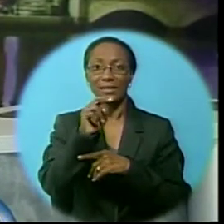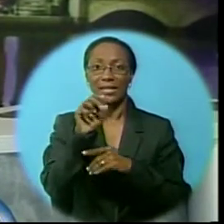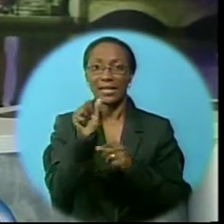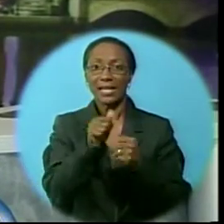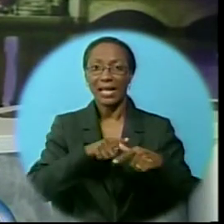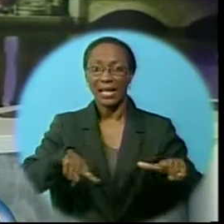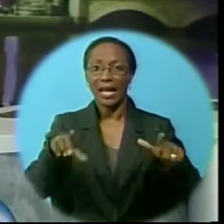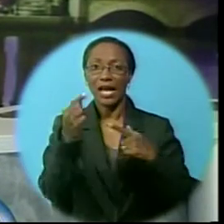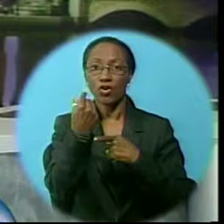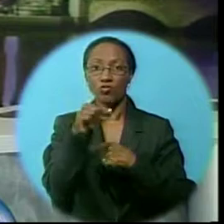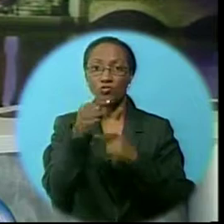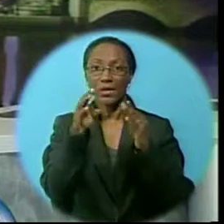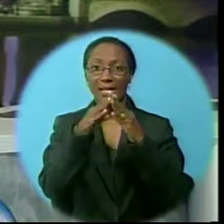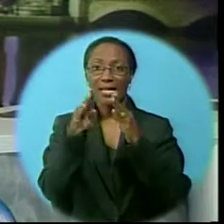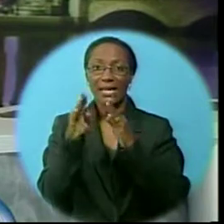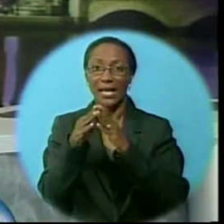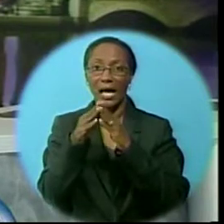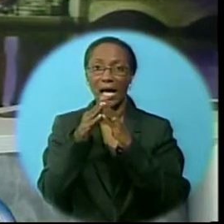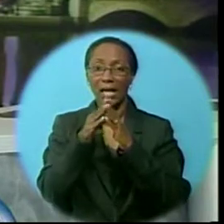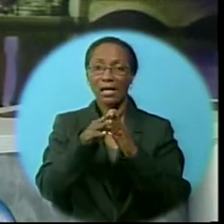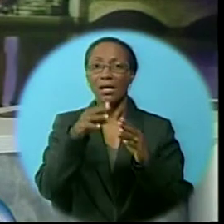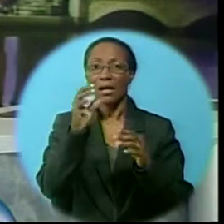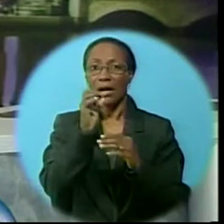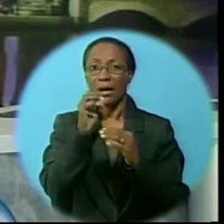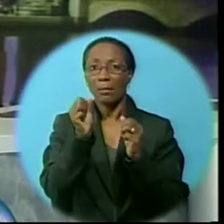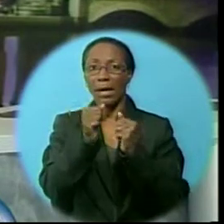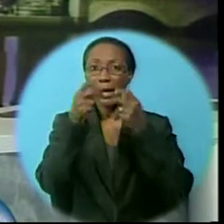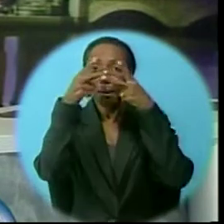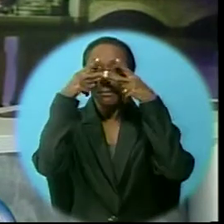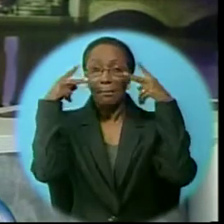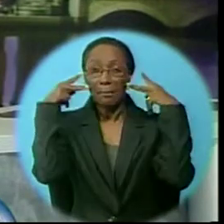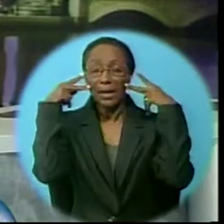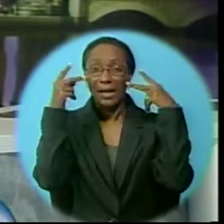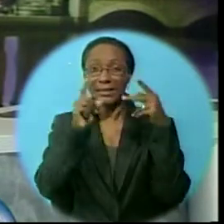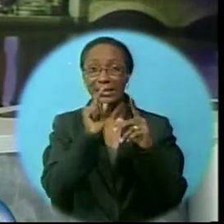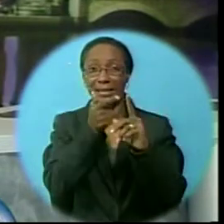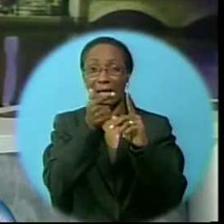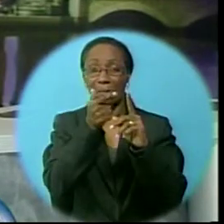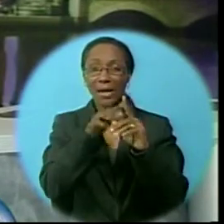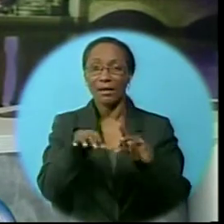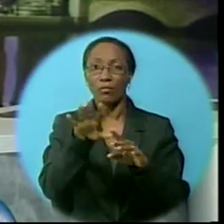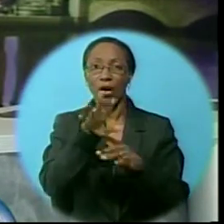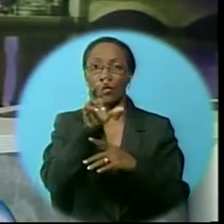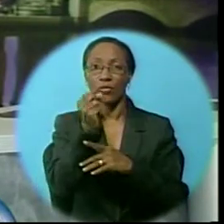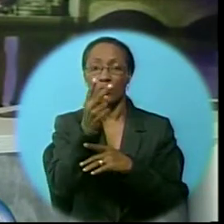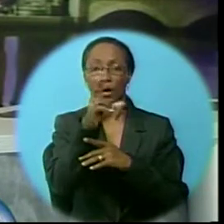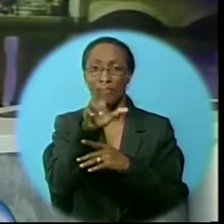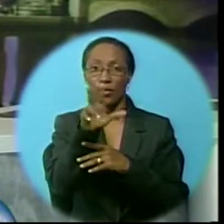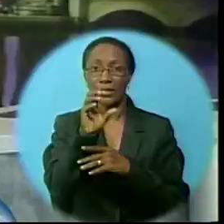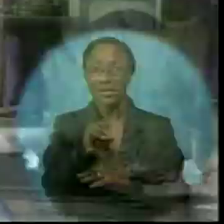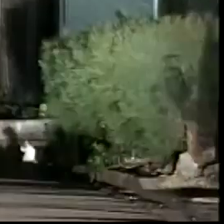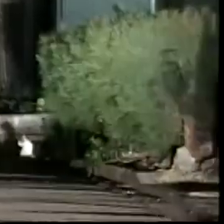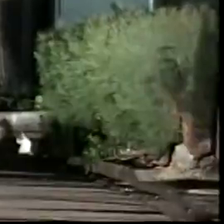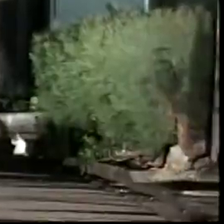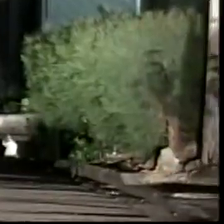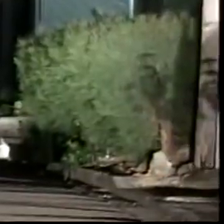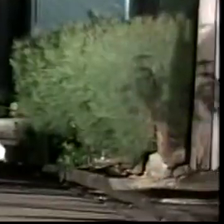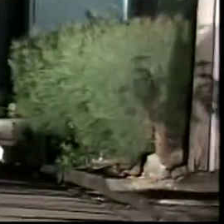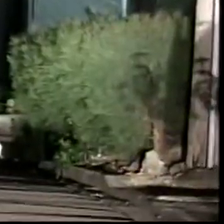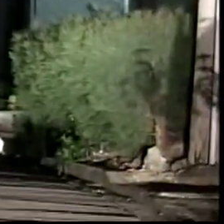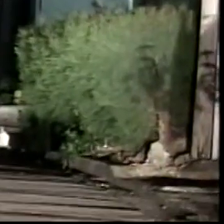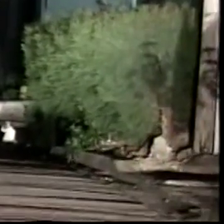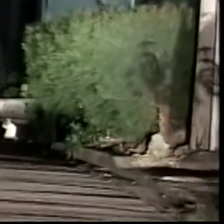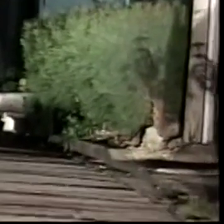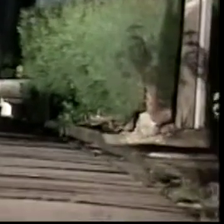Michael home by gunmen this afternoon at around 12:30. CBC News understands that the man was forced into